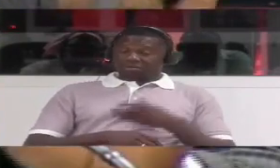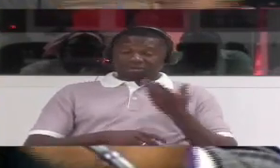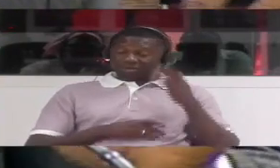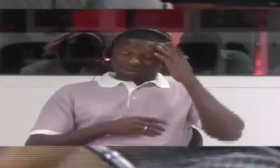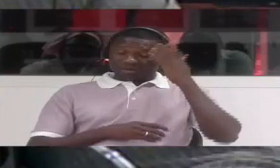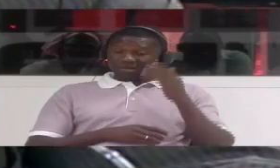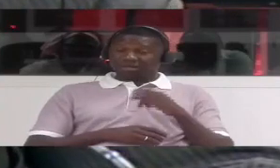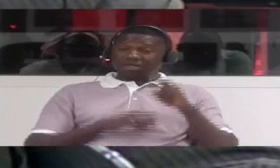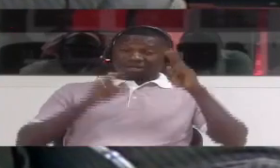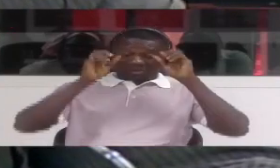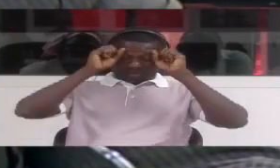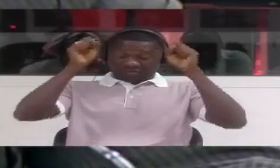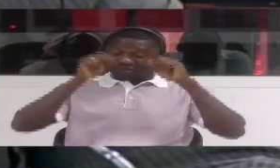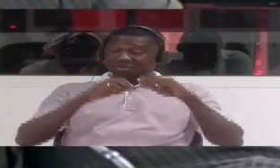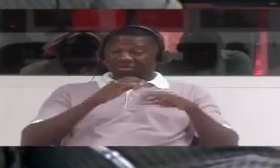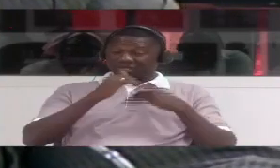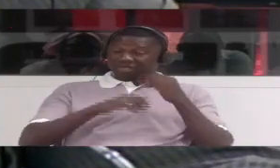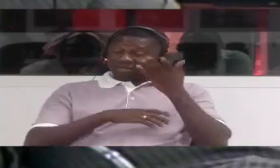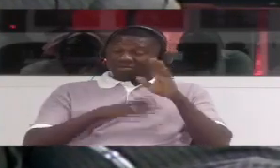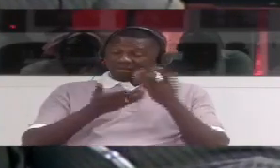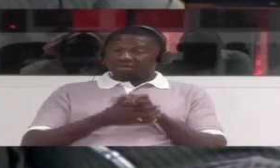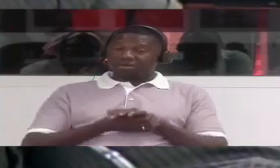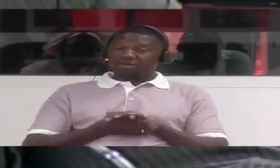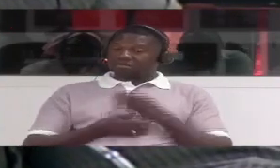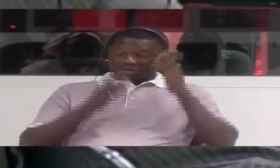not sure about that, but they died. Both of them are dead now.